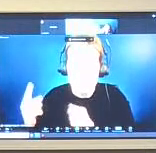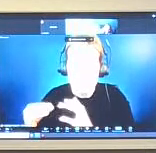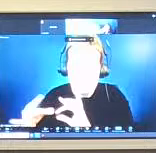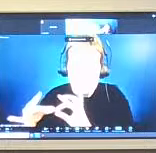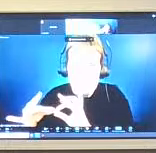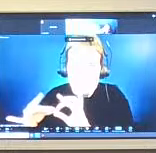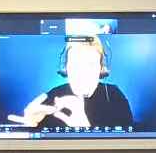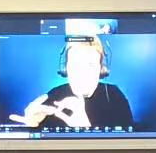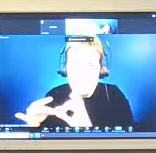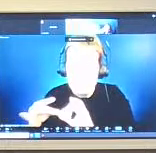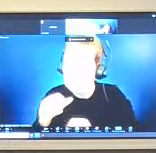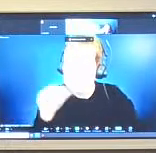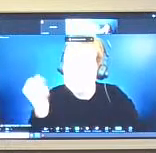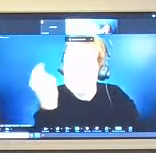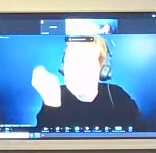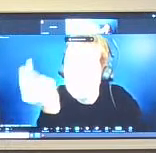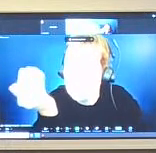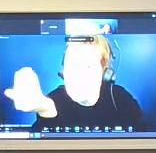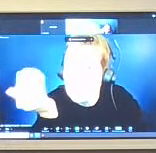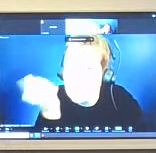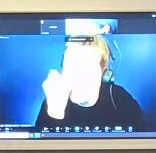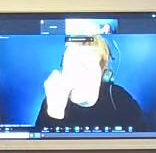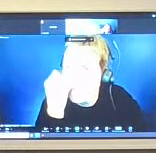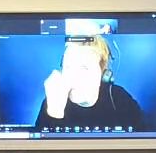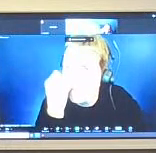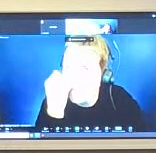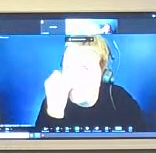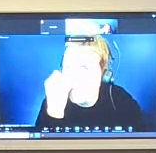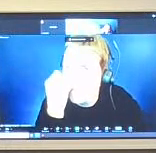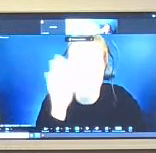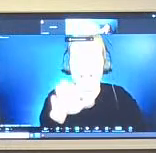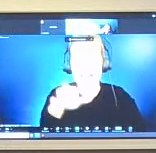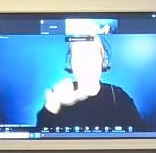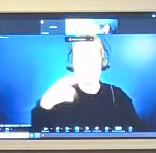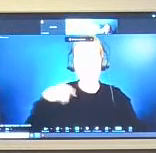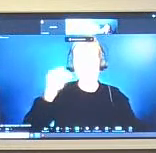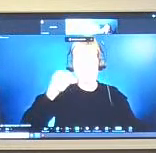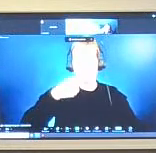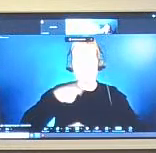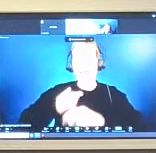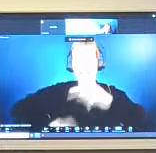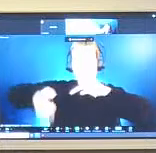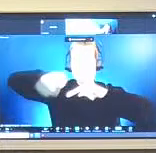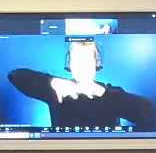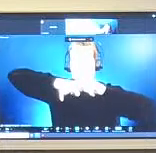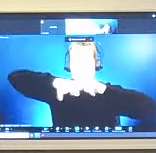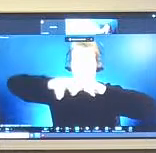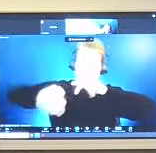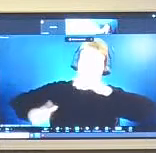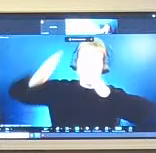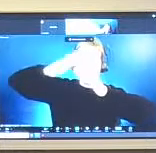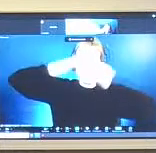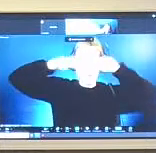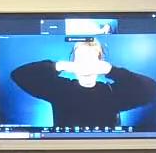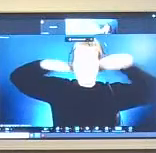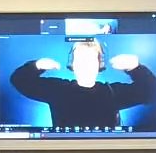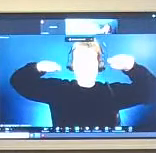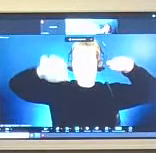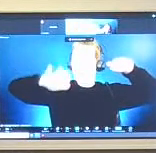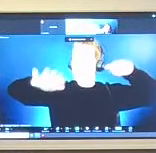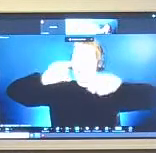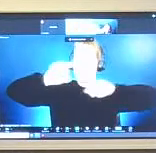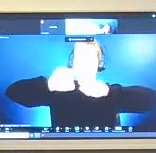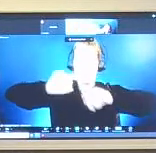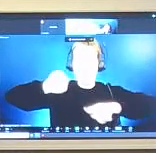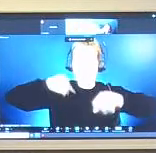didn't hear what you said. I was in the dress circle, which is that top level, for an event about a month ago. I didn't even know there was